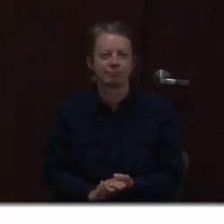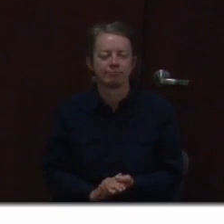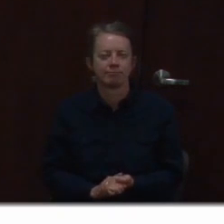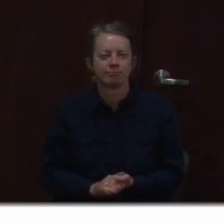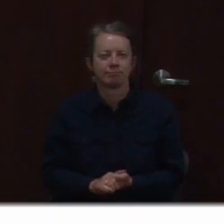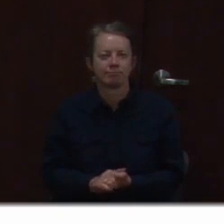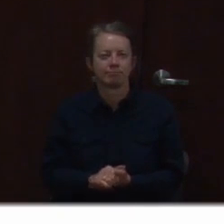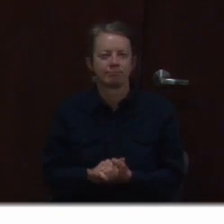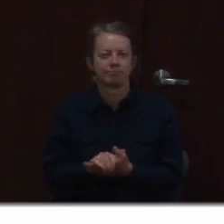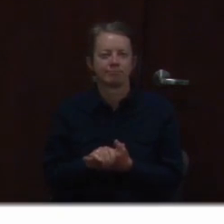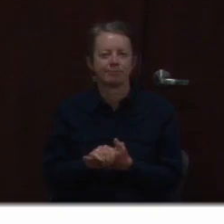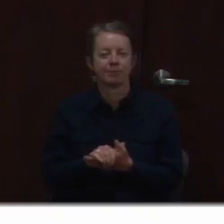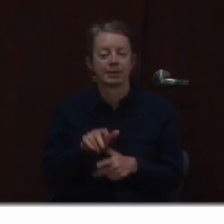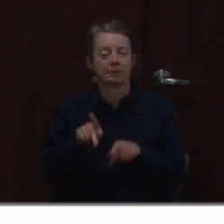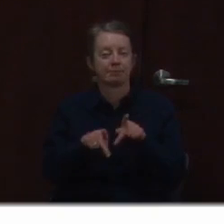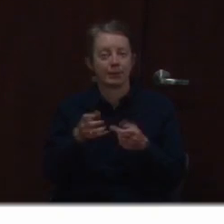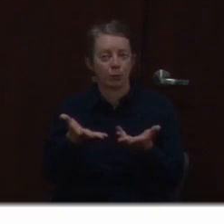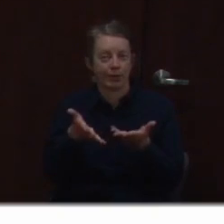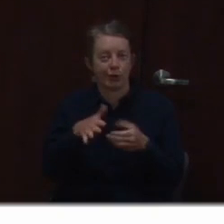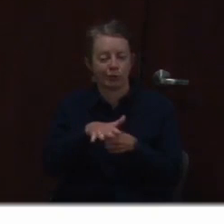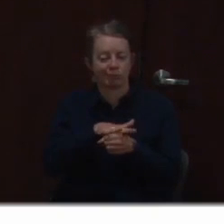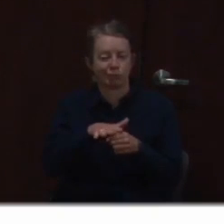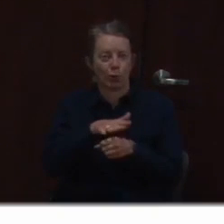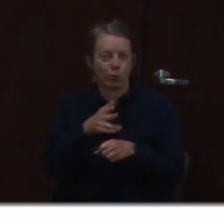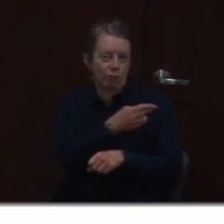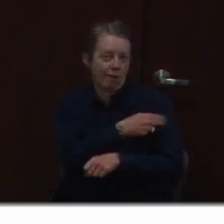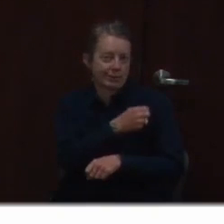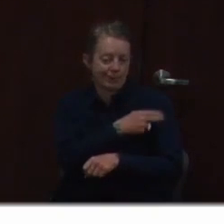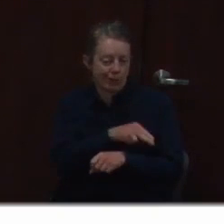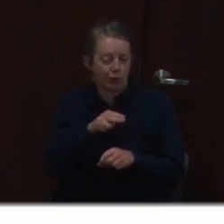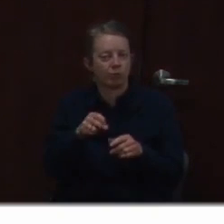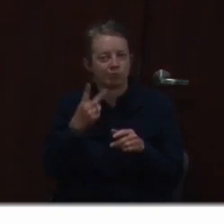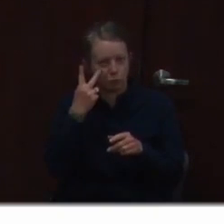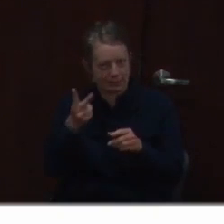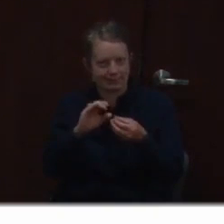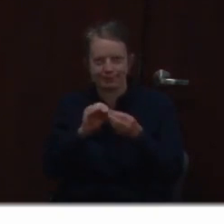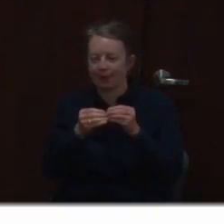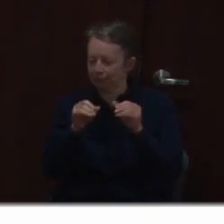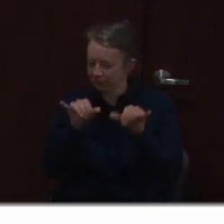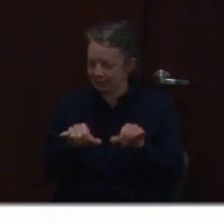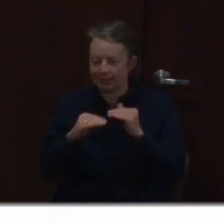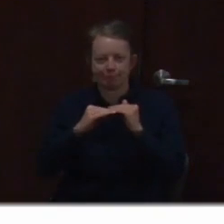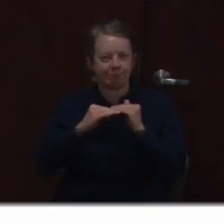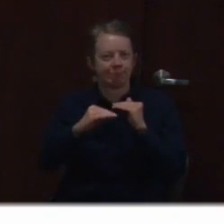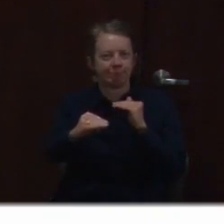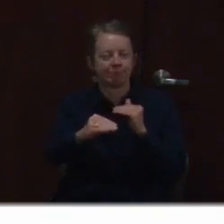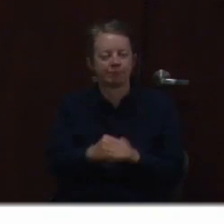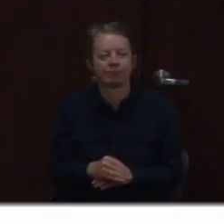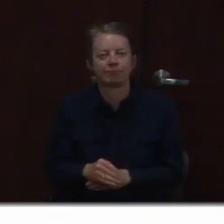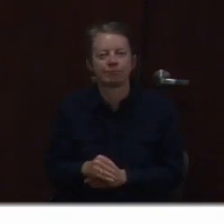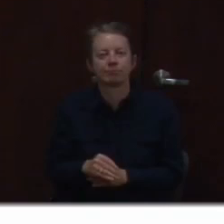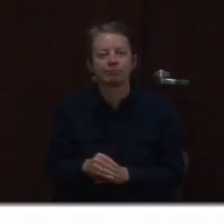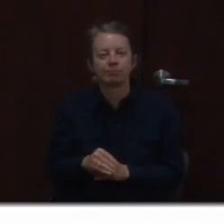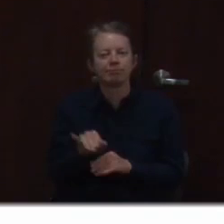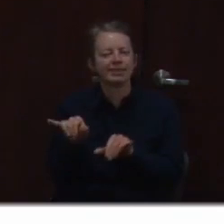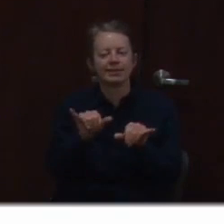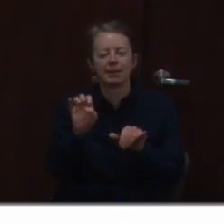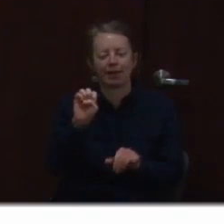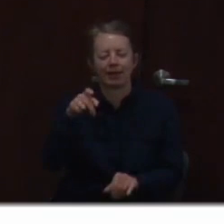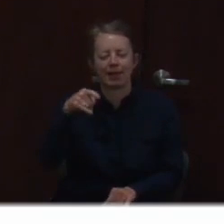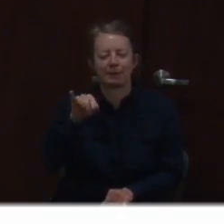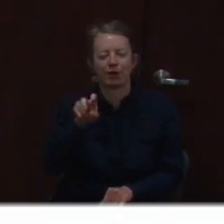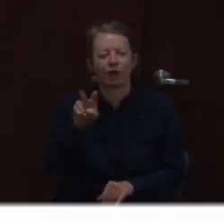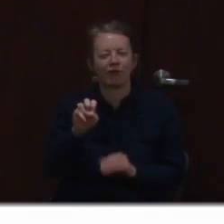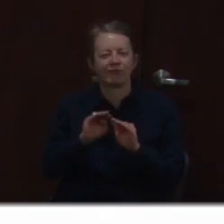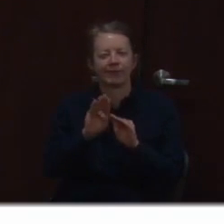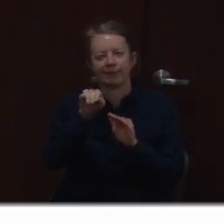The regional hospitalizations also continue to show some stabilization. Just as the epi curve in the last few days,